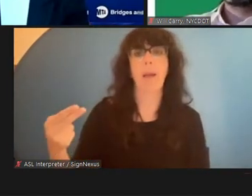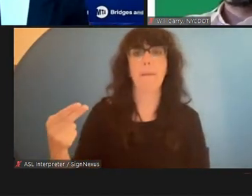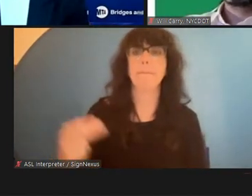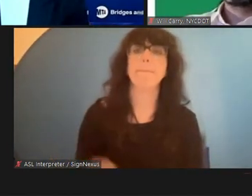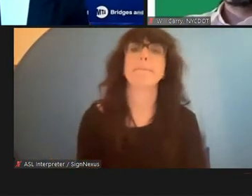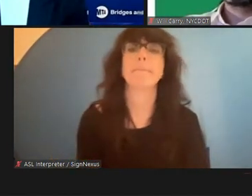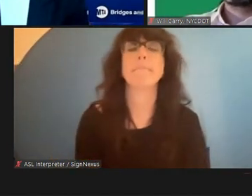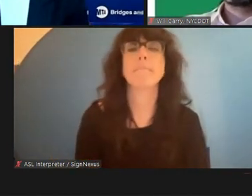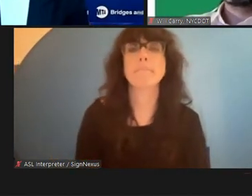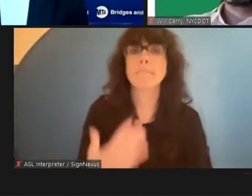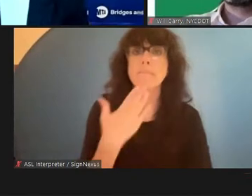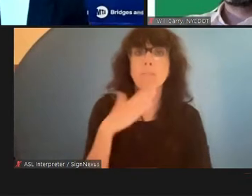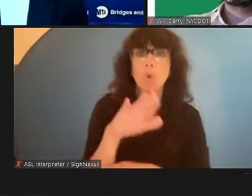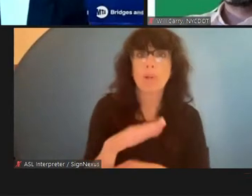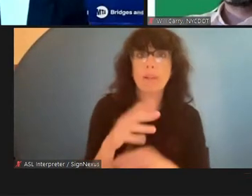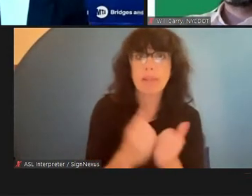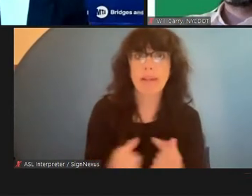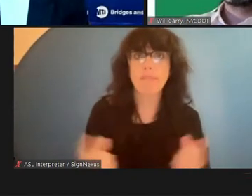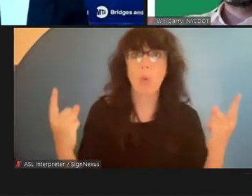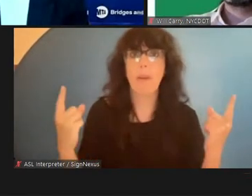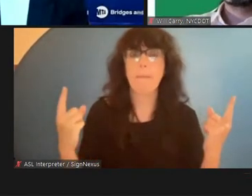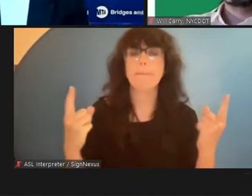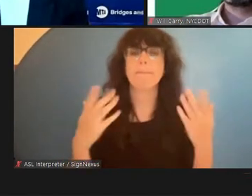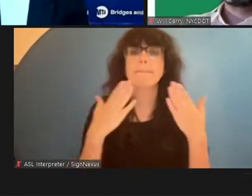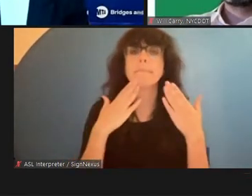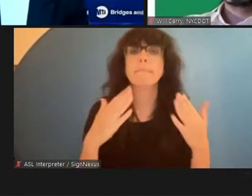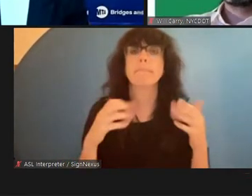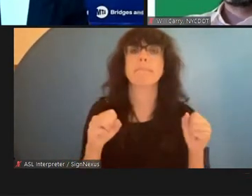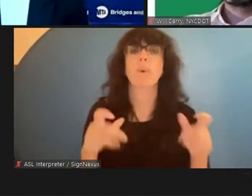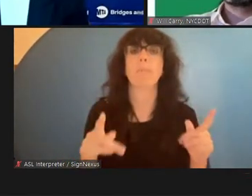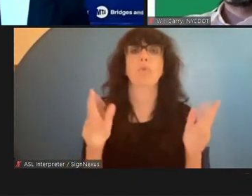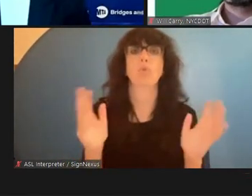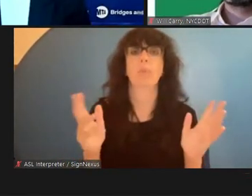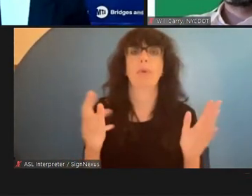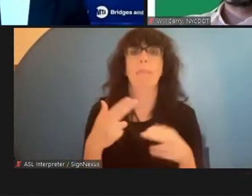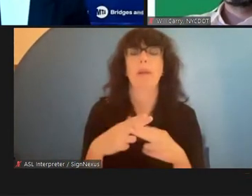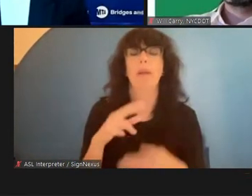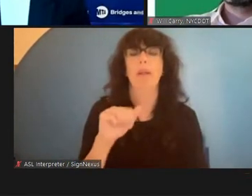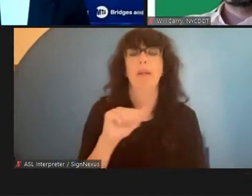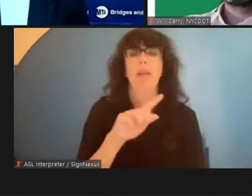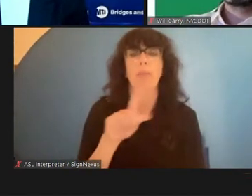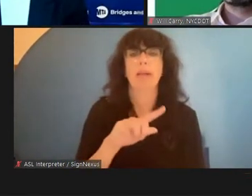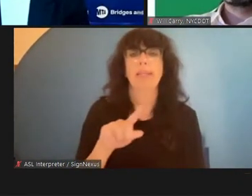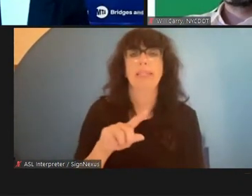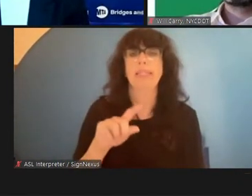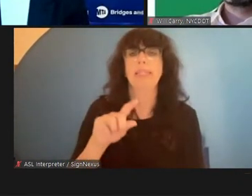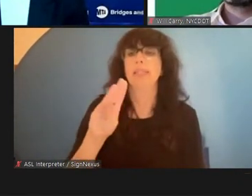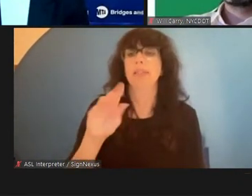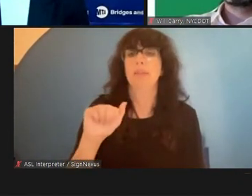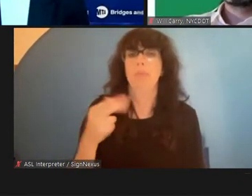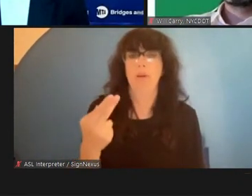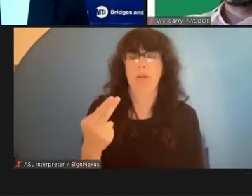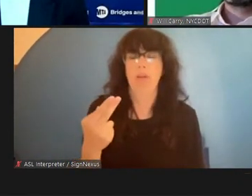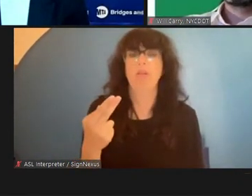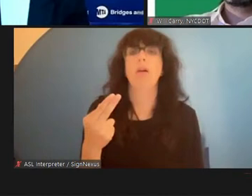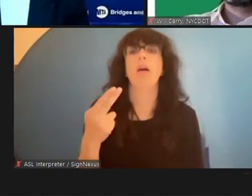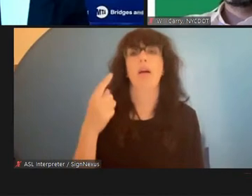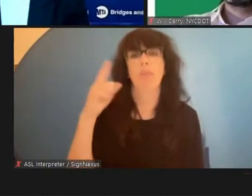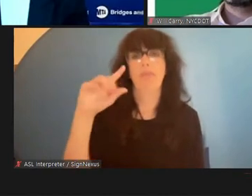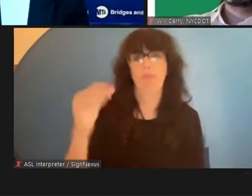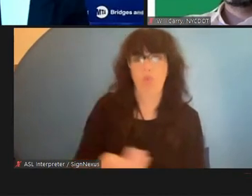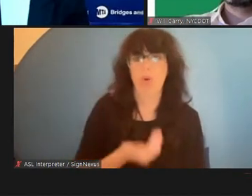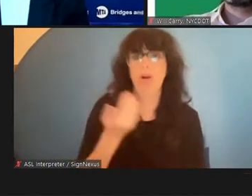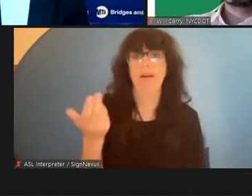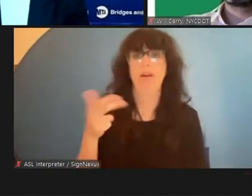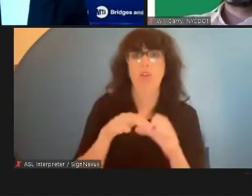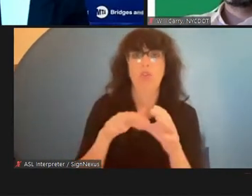good evening everyone um thanks for the opportunity to speak my name is aziz ba i'm a for hire vehicle ride share driver